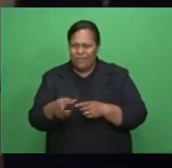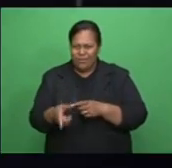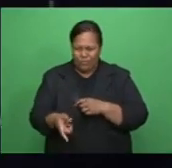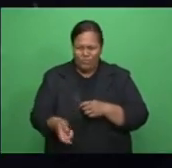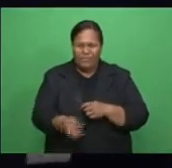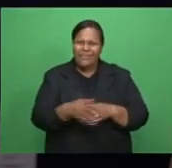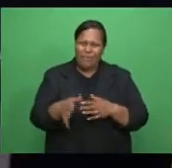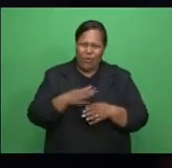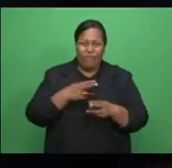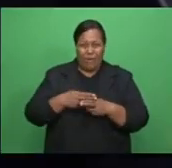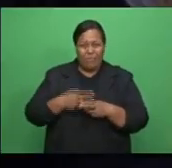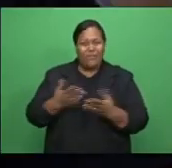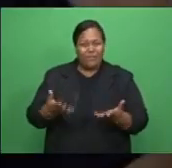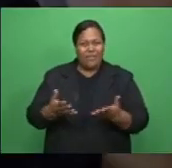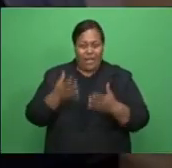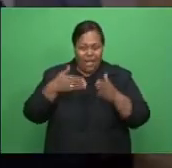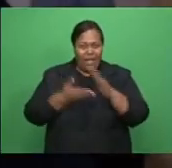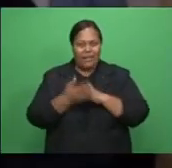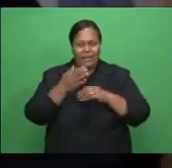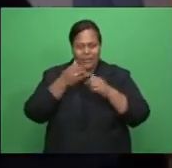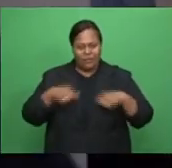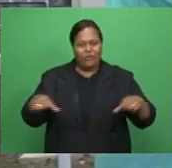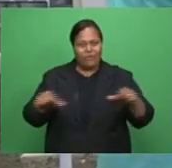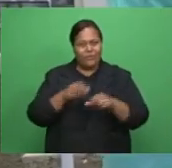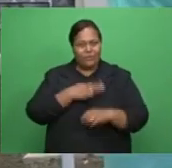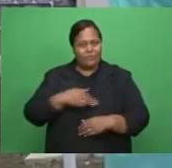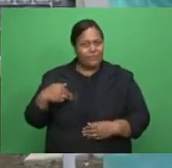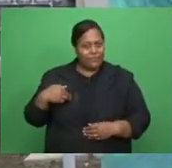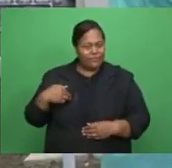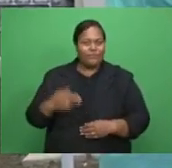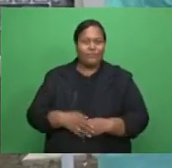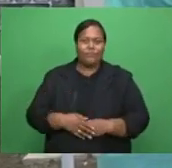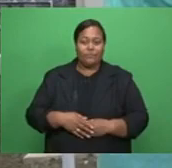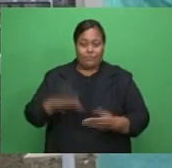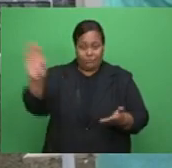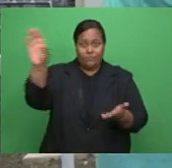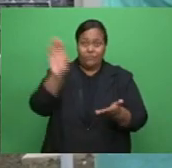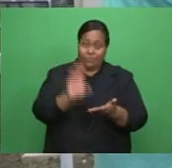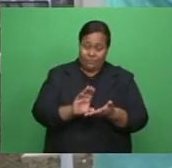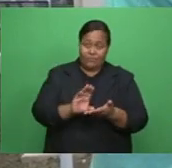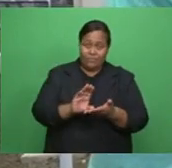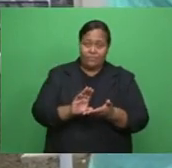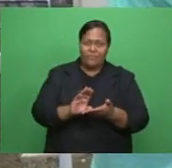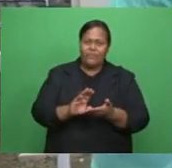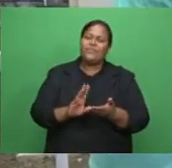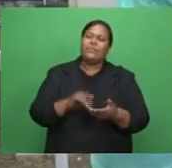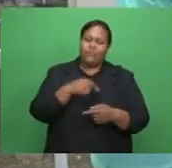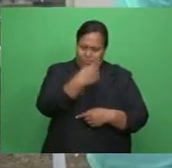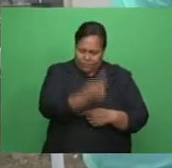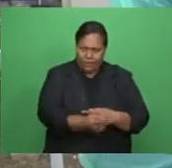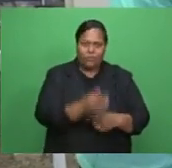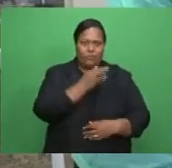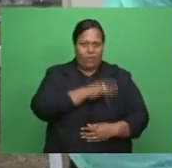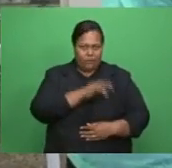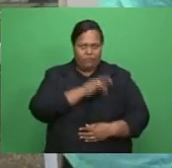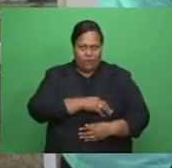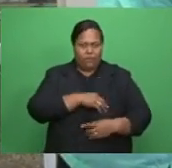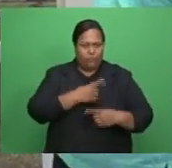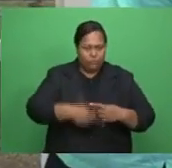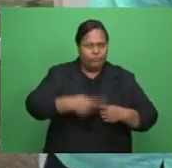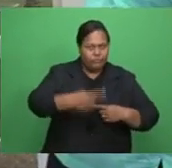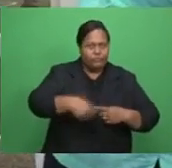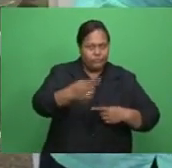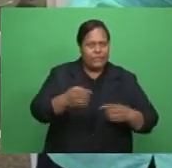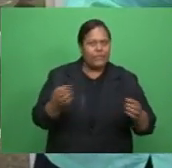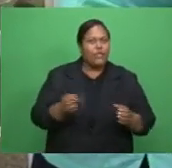Agriculture. The Prime Minister highlights that these grants are repaid many times over in economic activity that